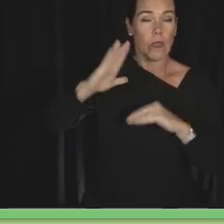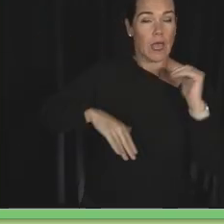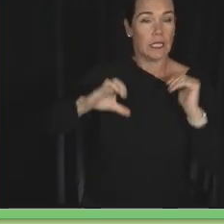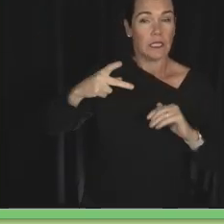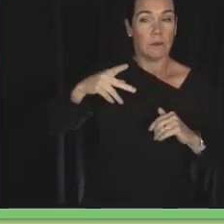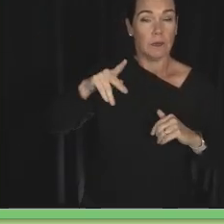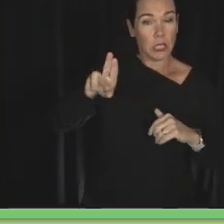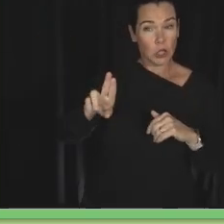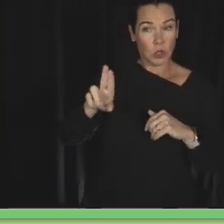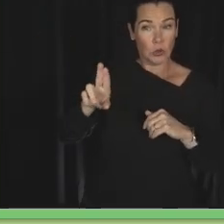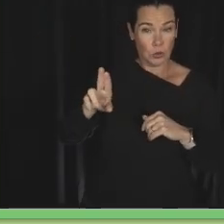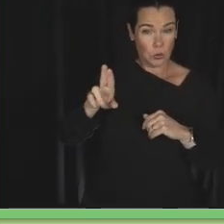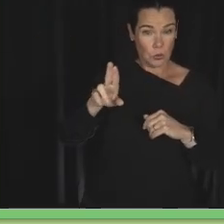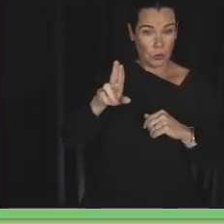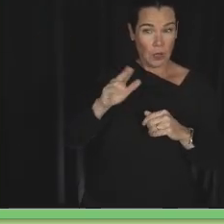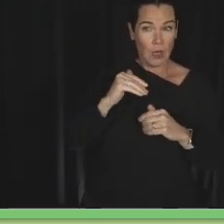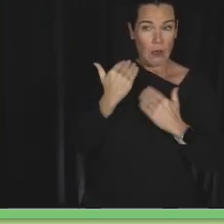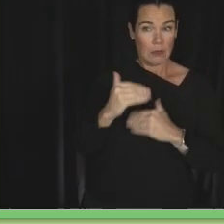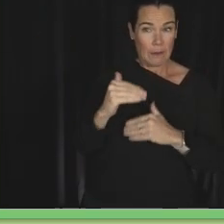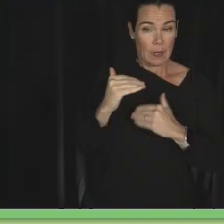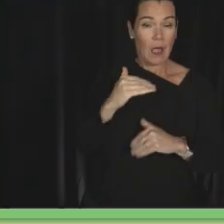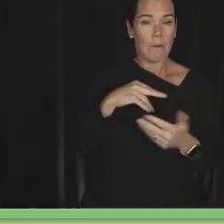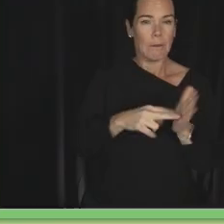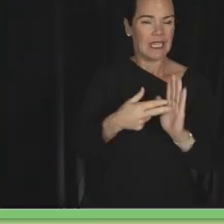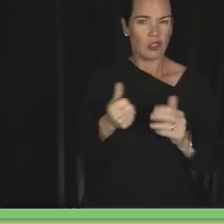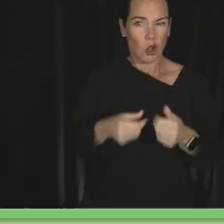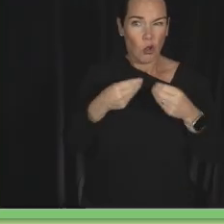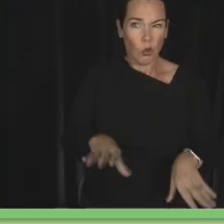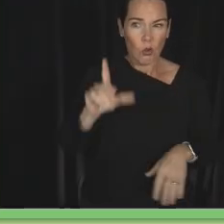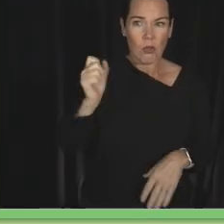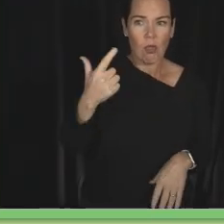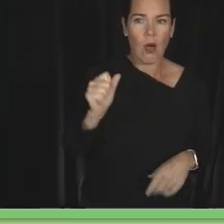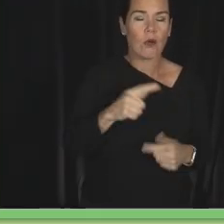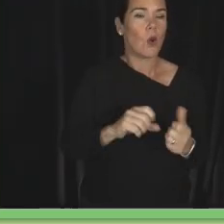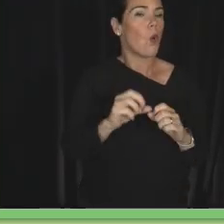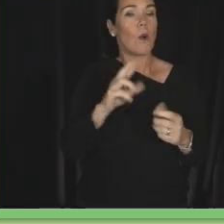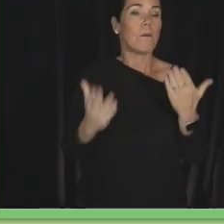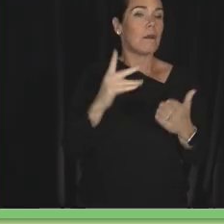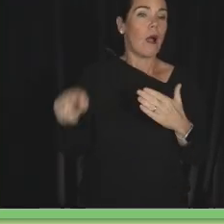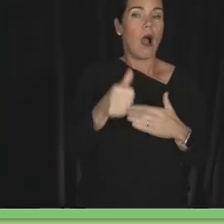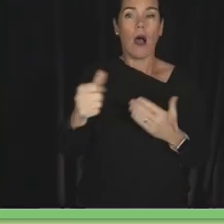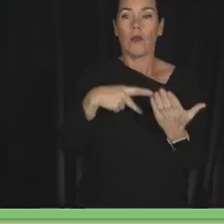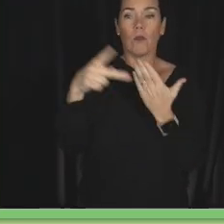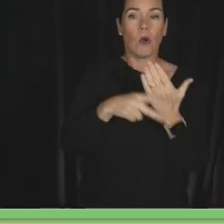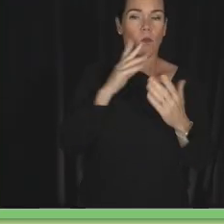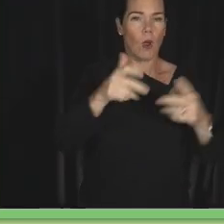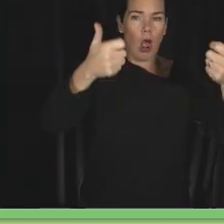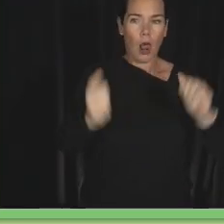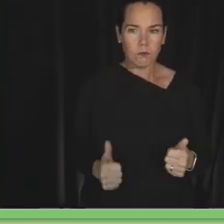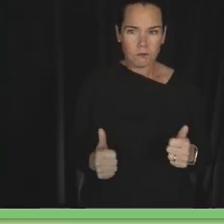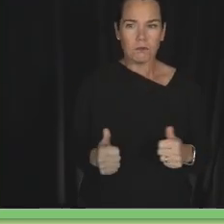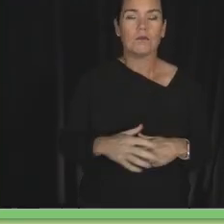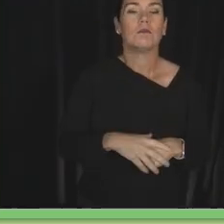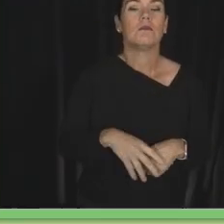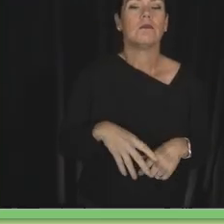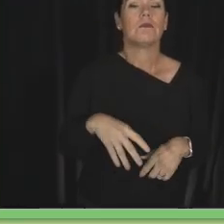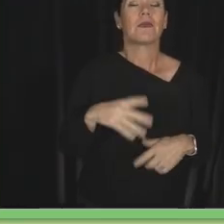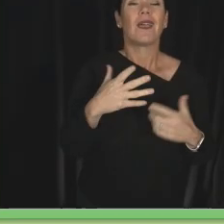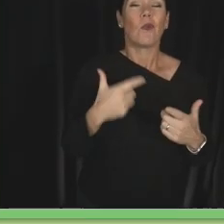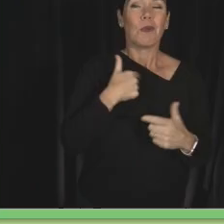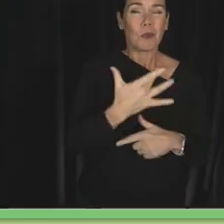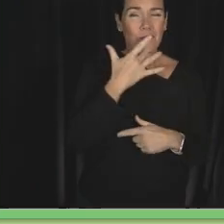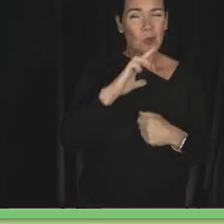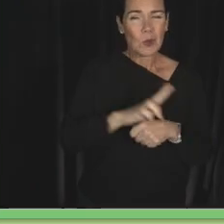could end up losing logs. Or worse, it could degrade the performance of a different application. So we'd prefer it to just use as